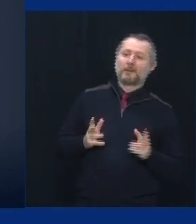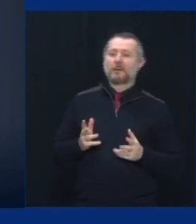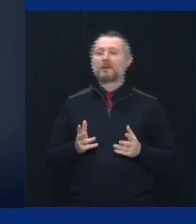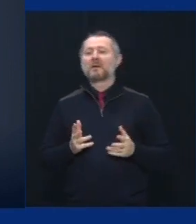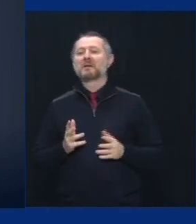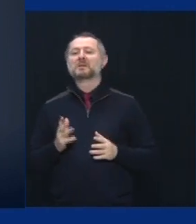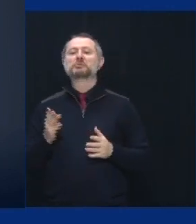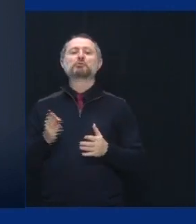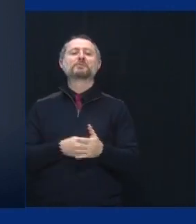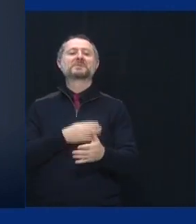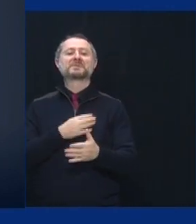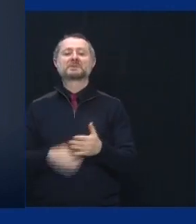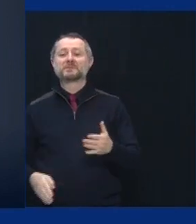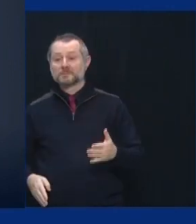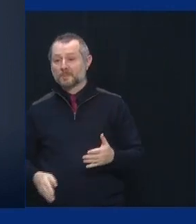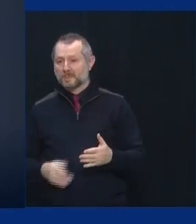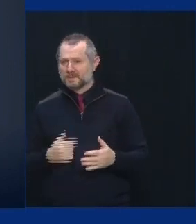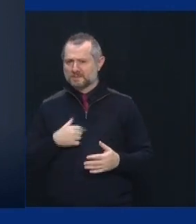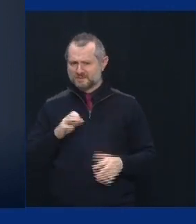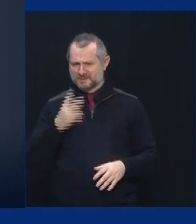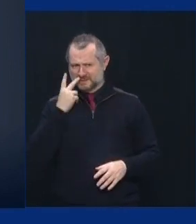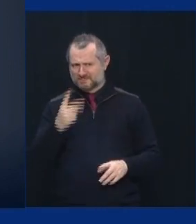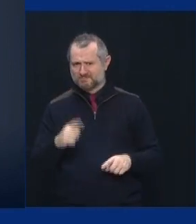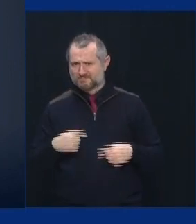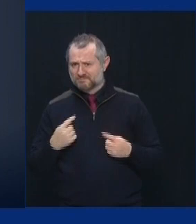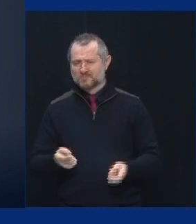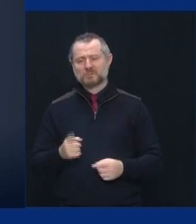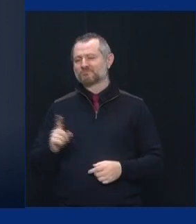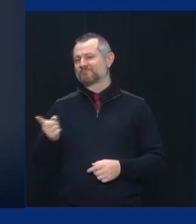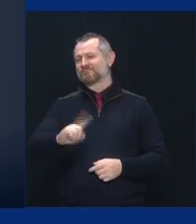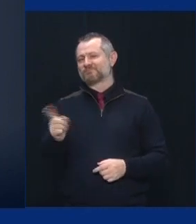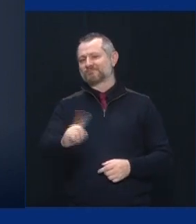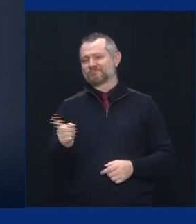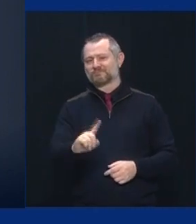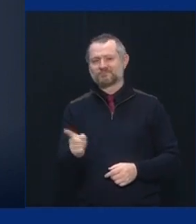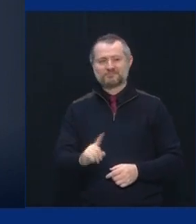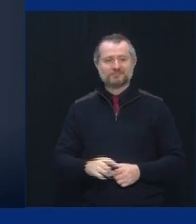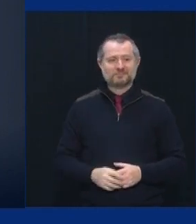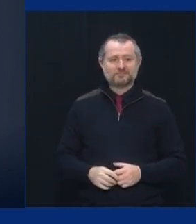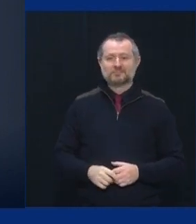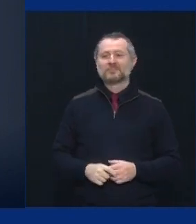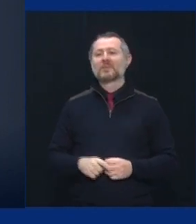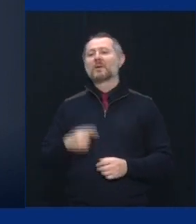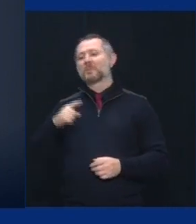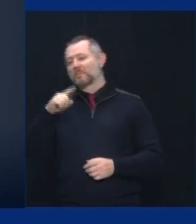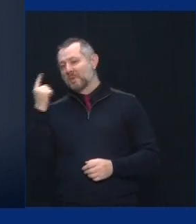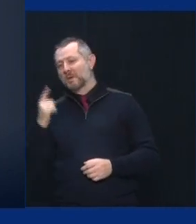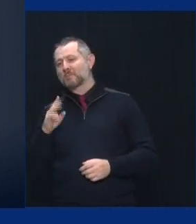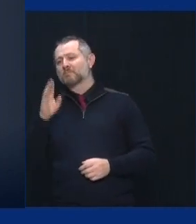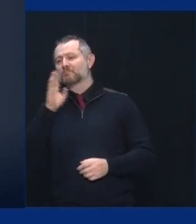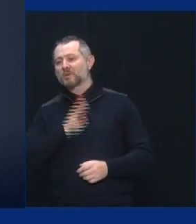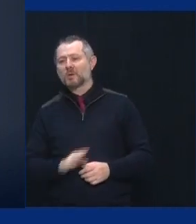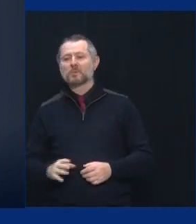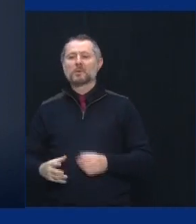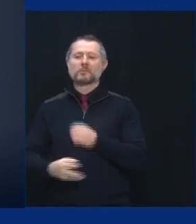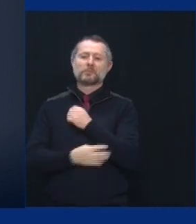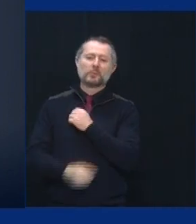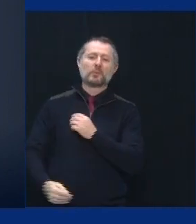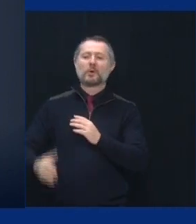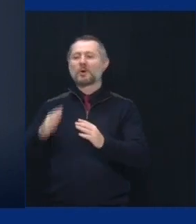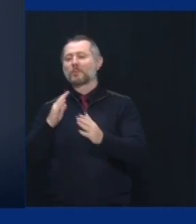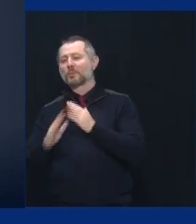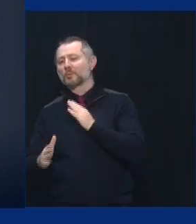discrimination that we have seen through COVID, where black, brown, and poor communities were